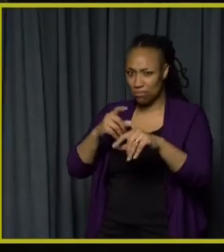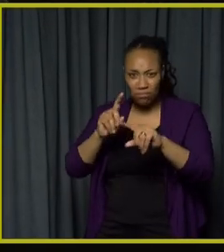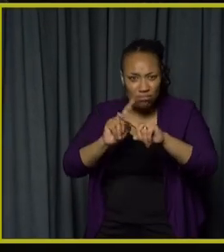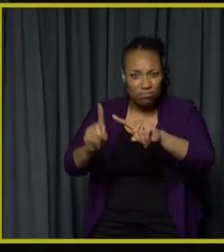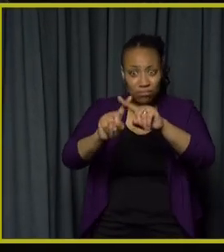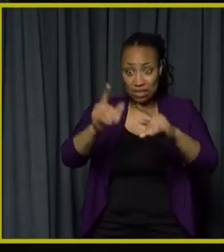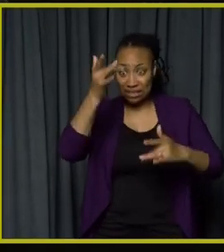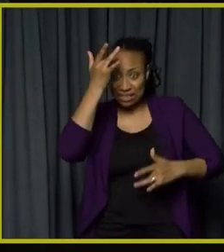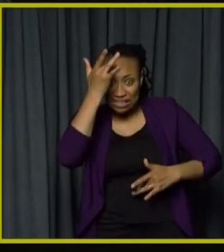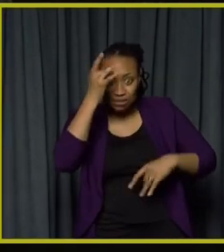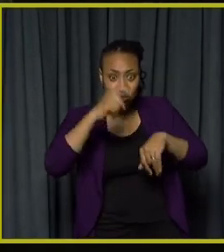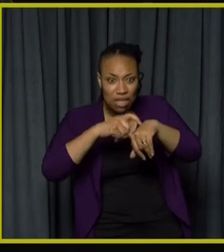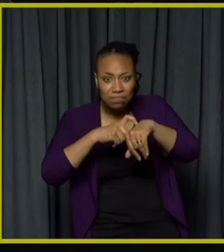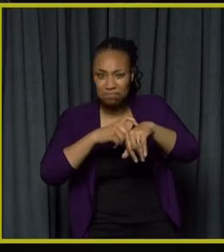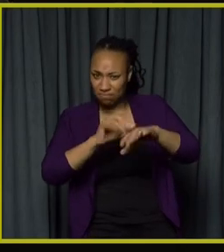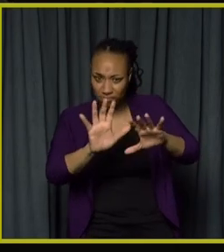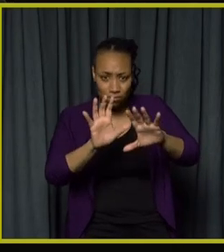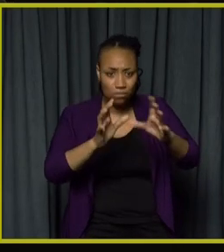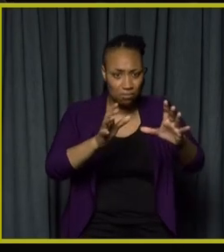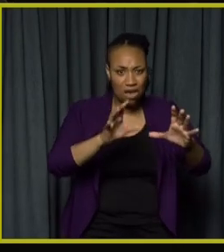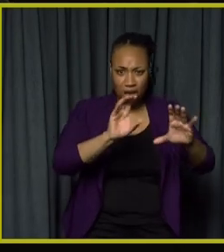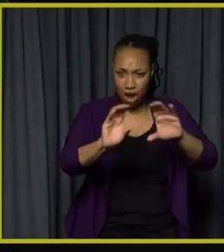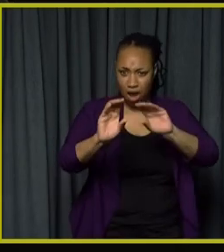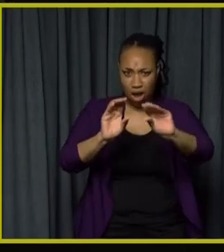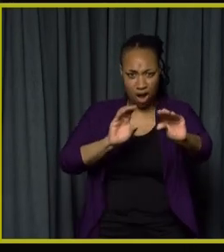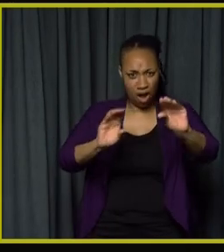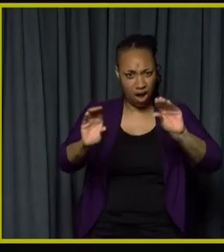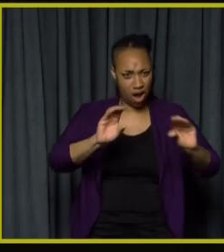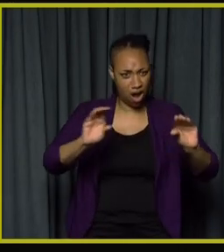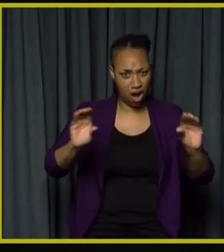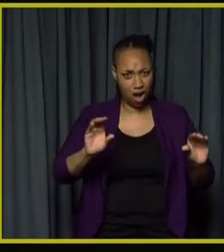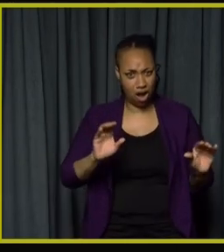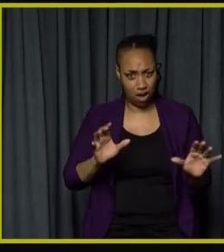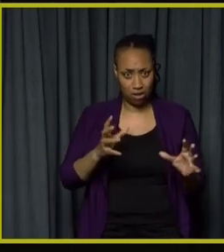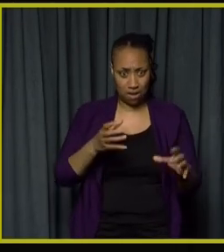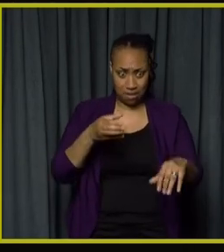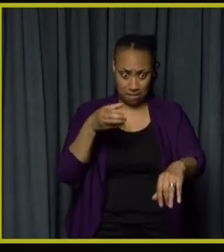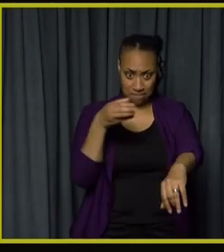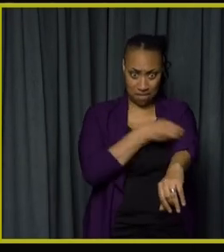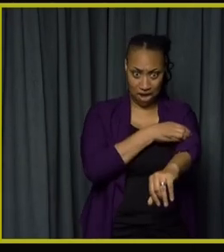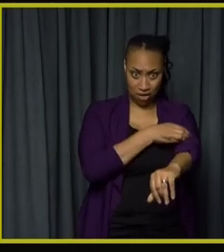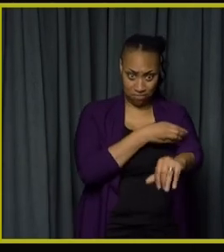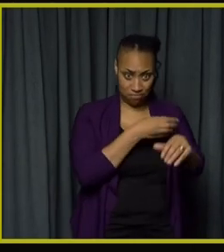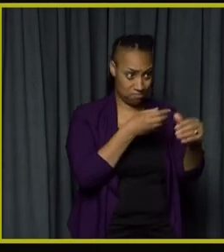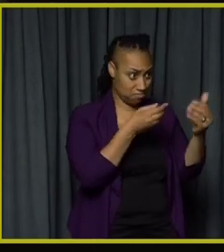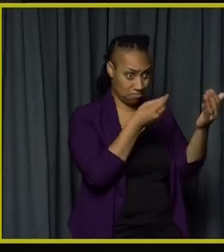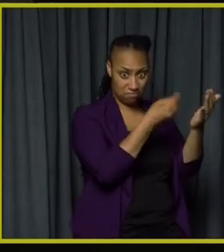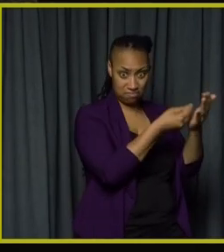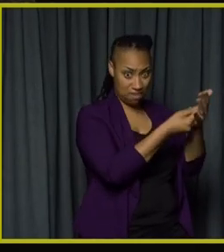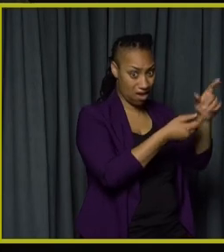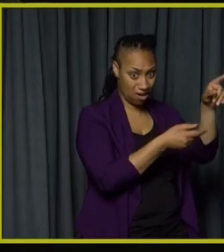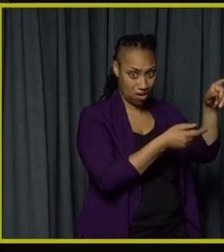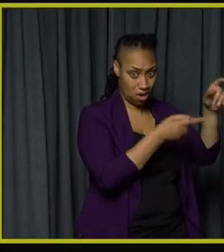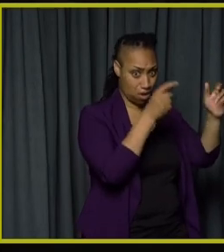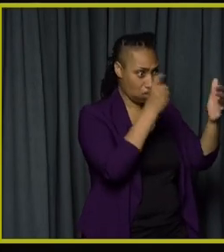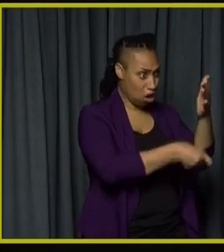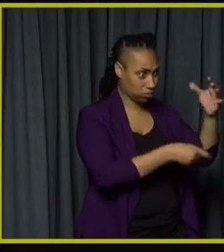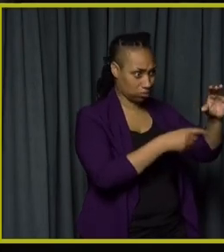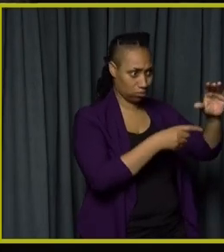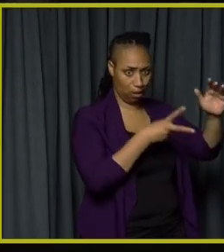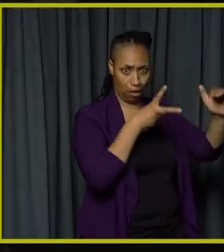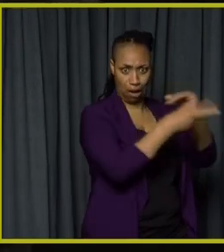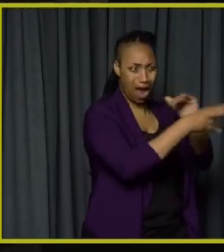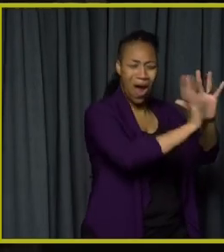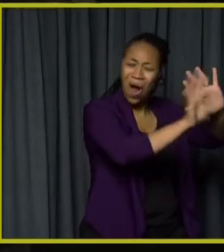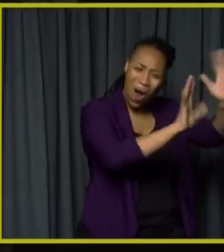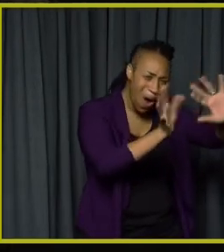put a moratorium on people's utilities being cut off. We can do this and have life. If we instituted a $15